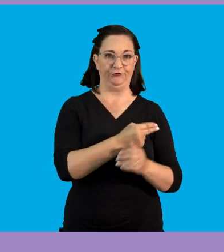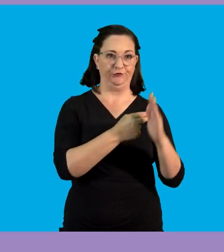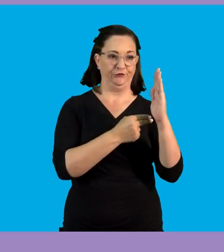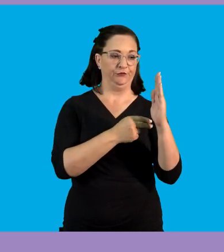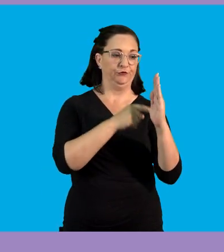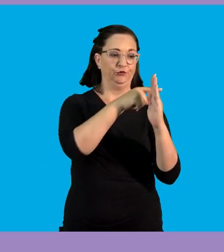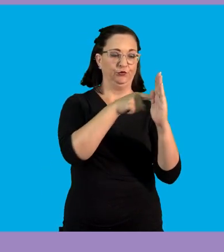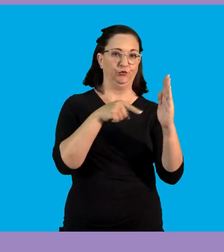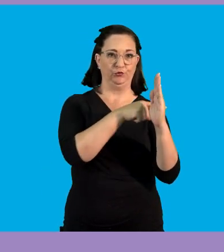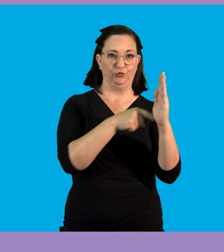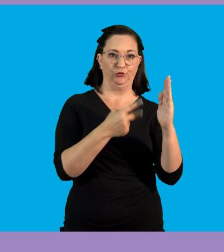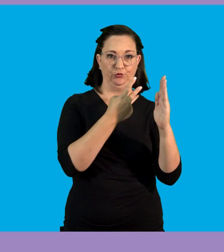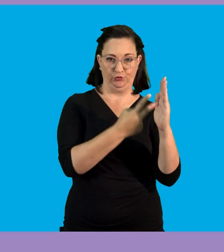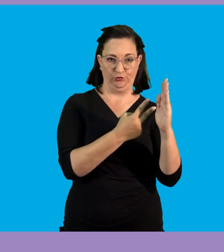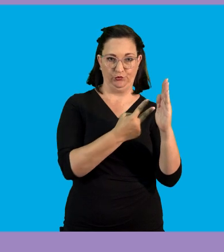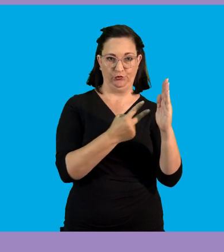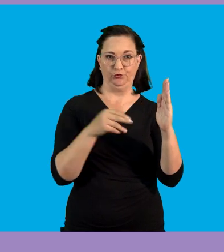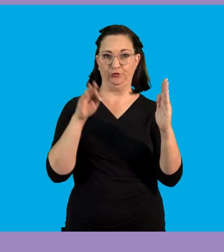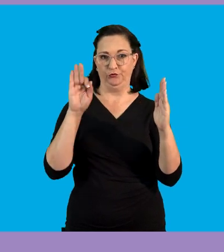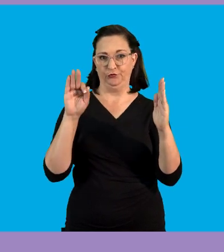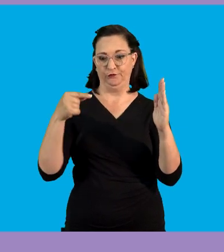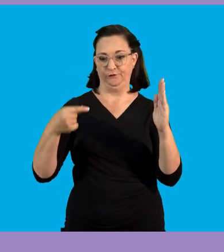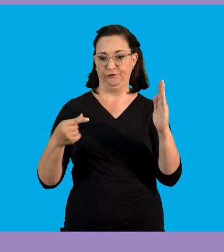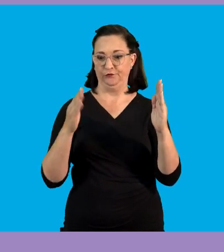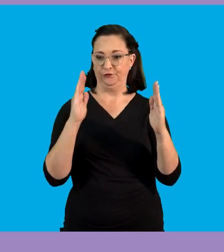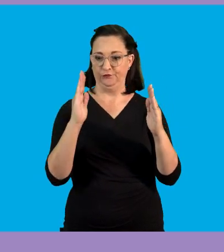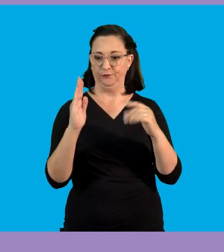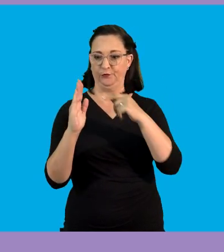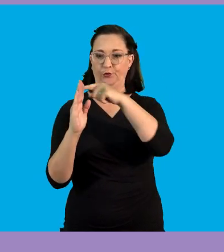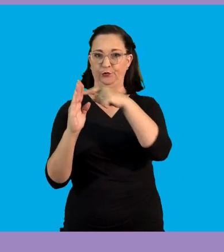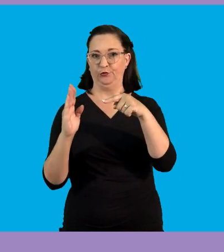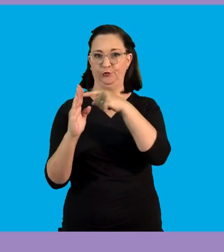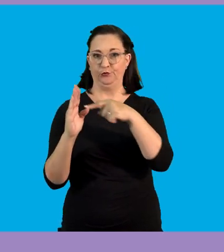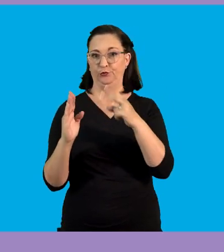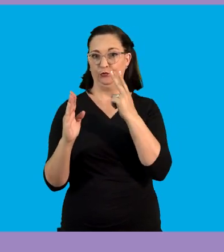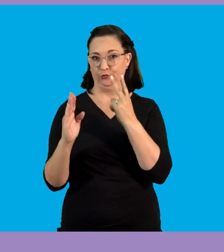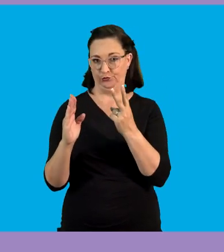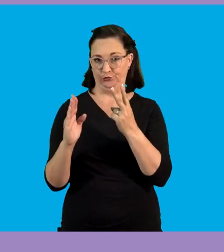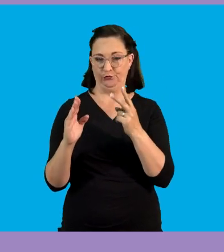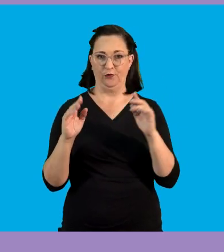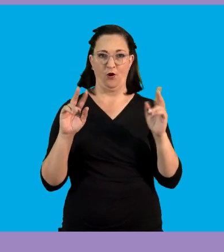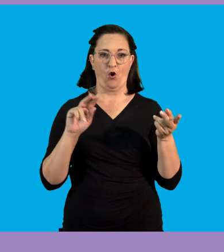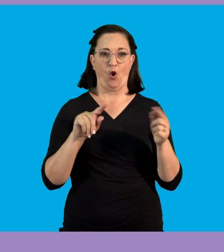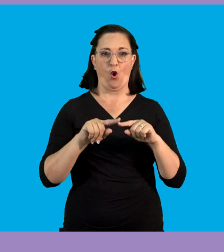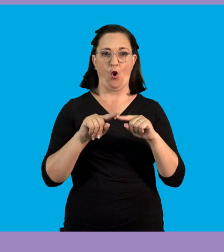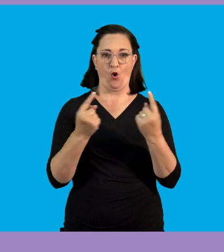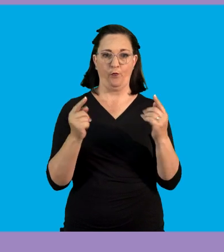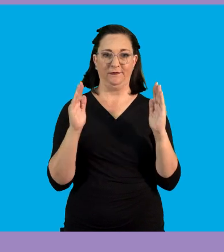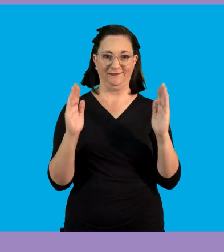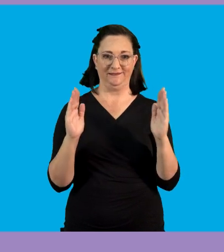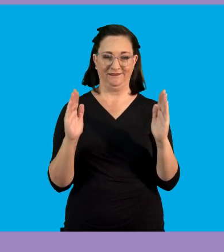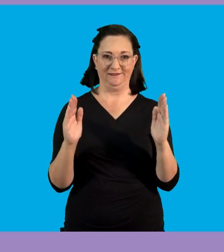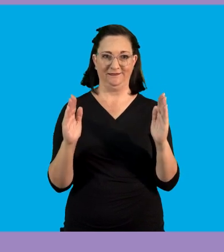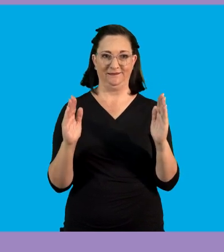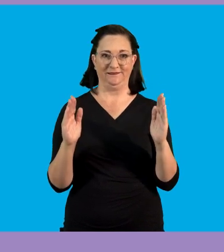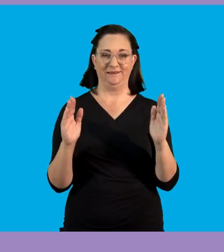2 markings and side FG has 2 markings as well. So that means these are opposite